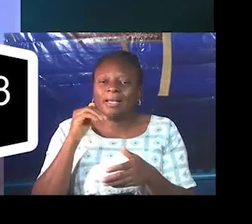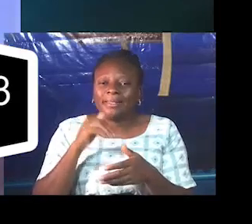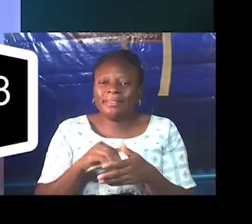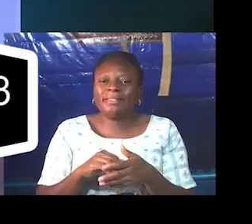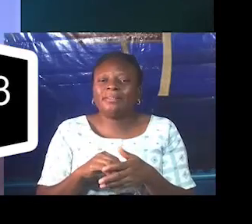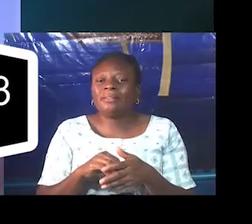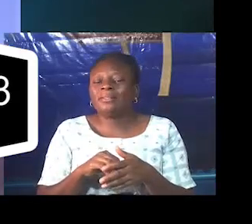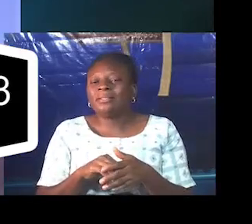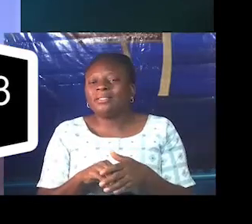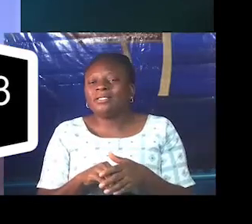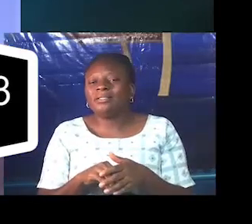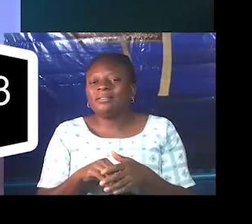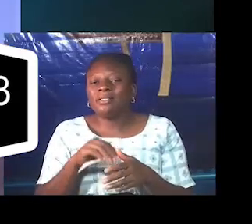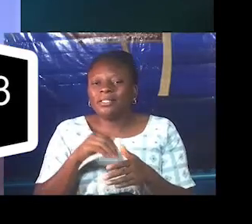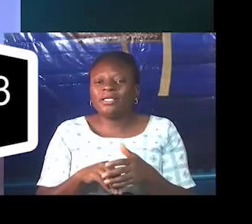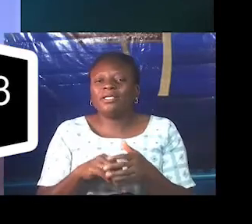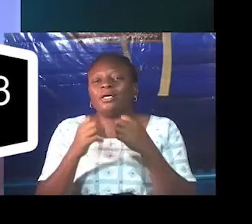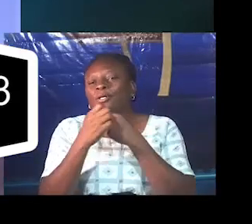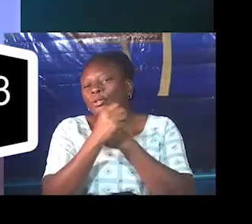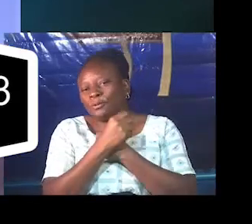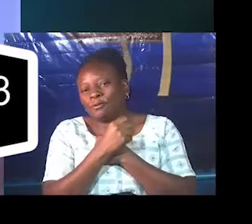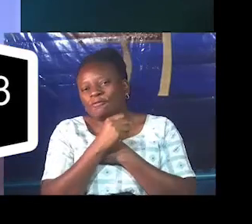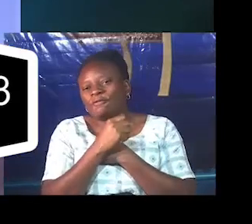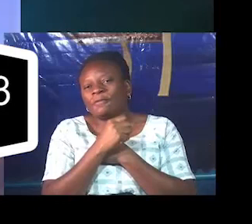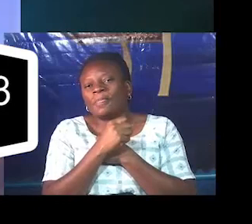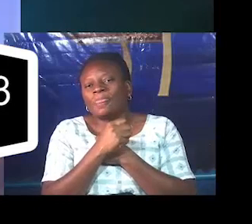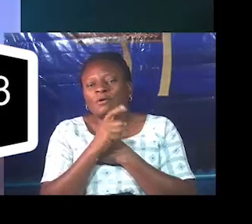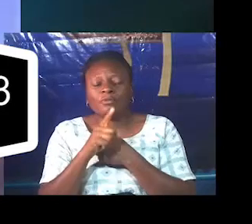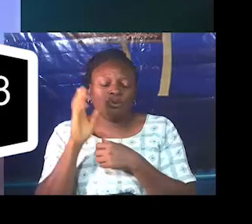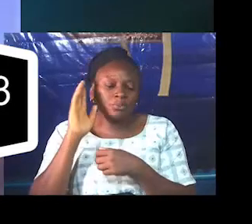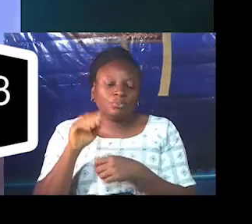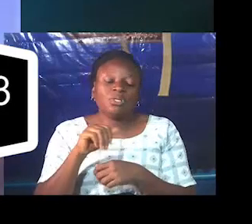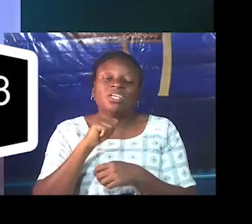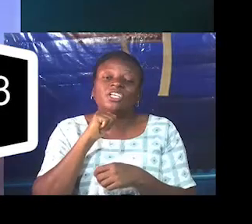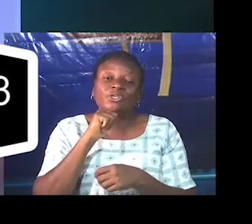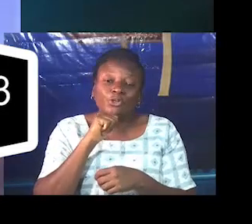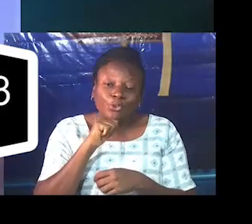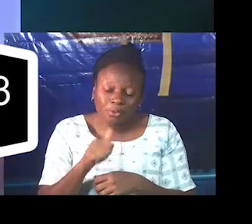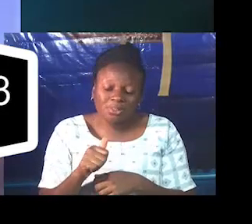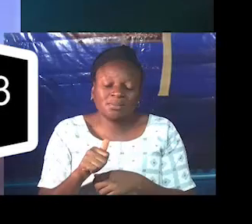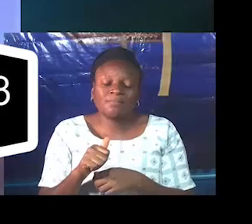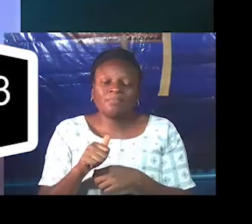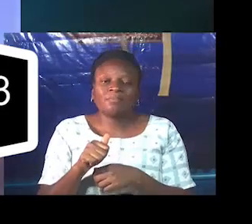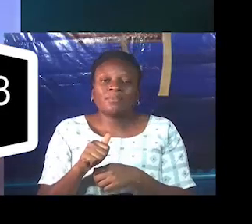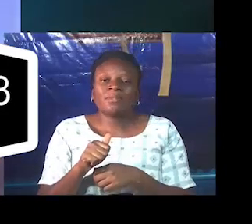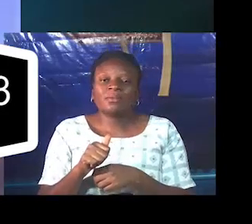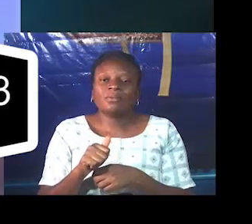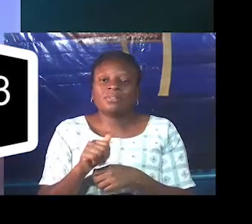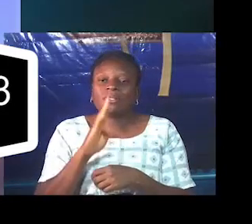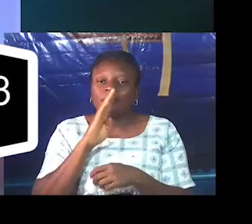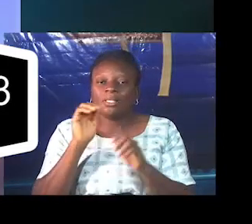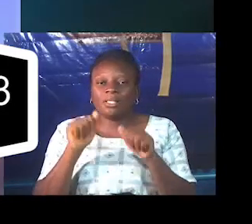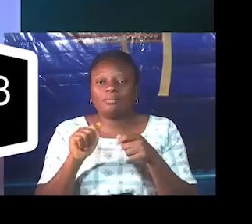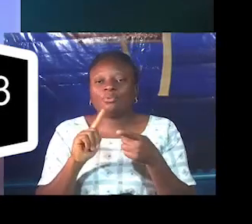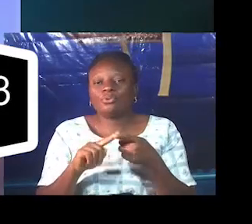Now, any marriage that begins on a foundation apart from knowing the will of God, what it means that